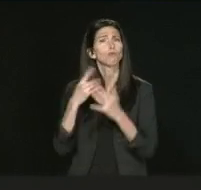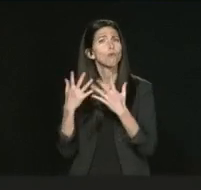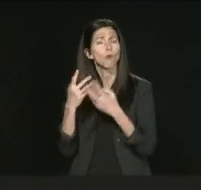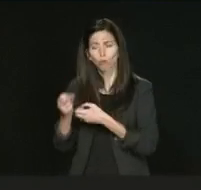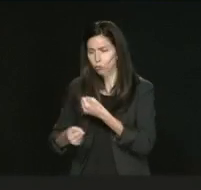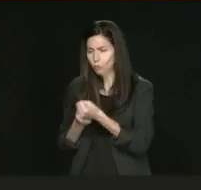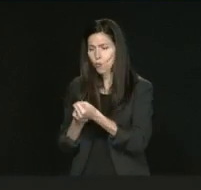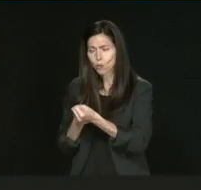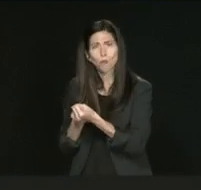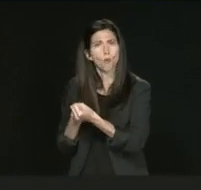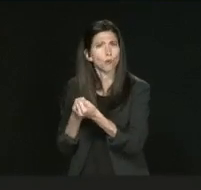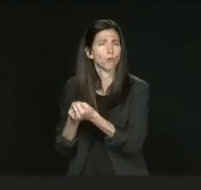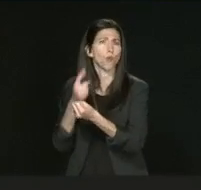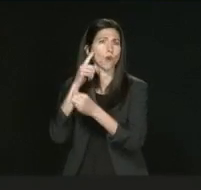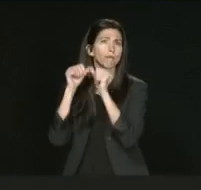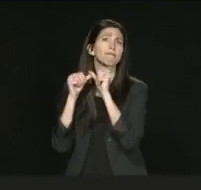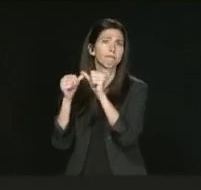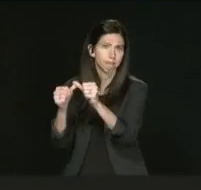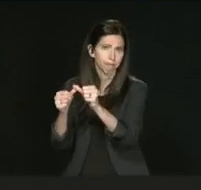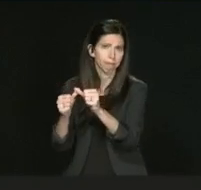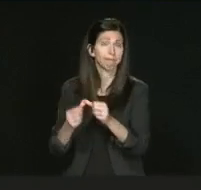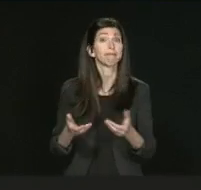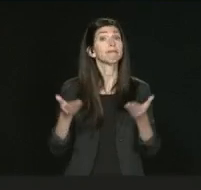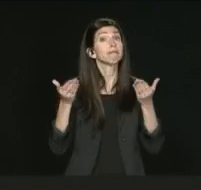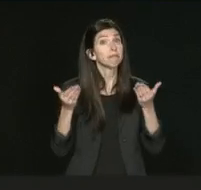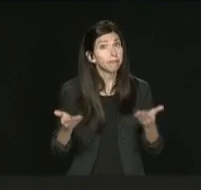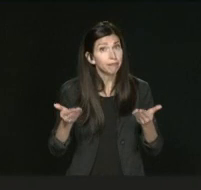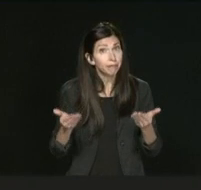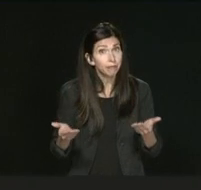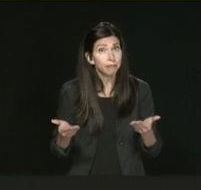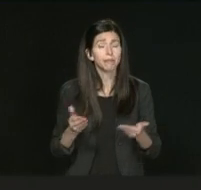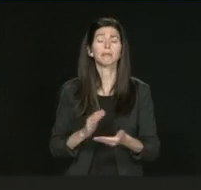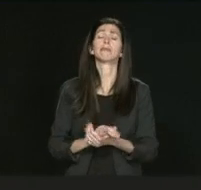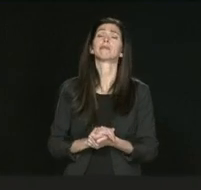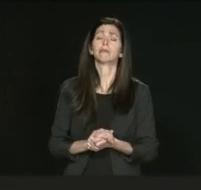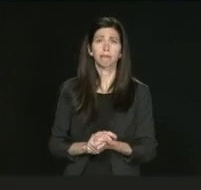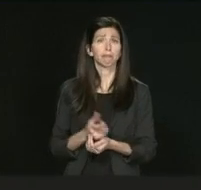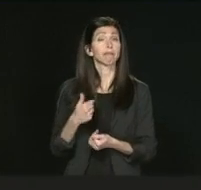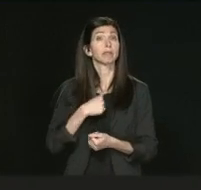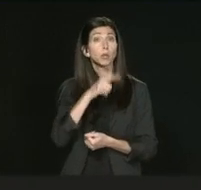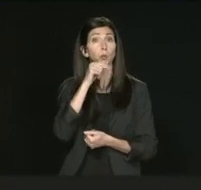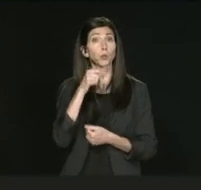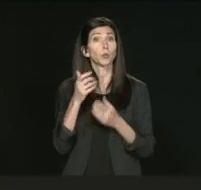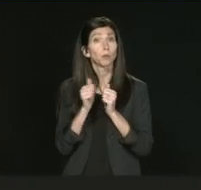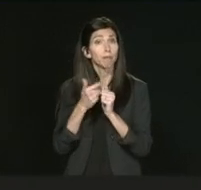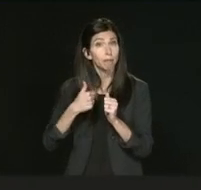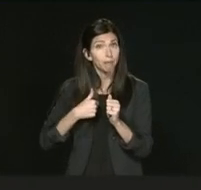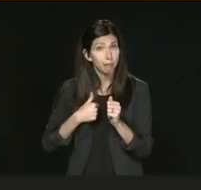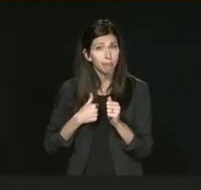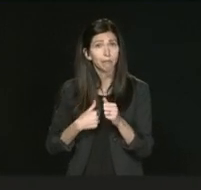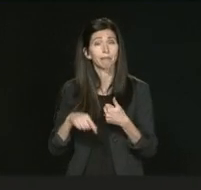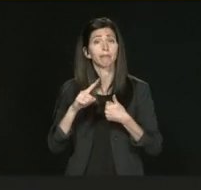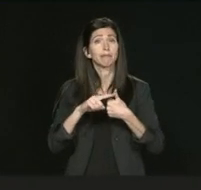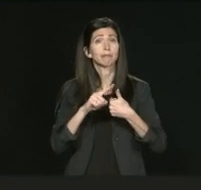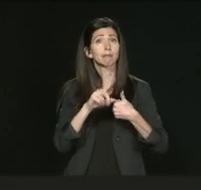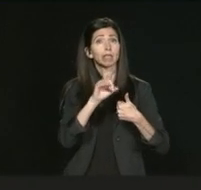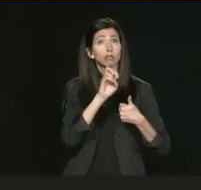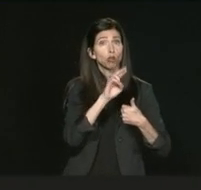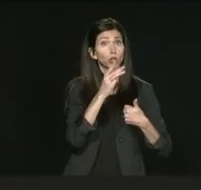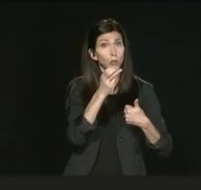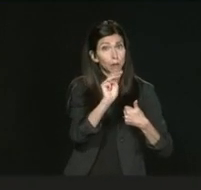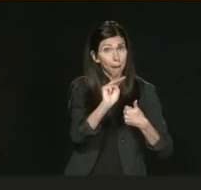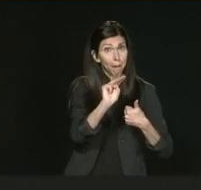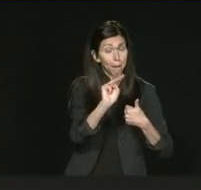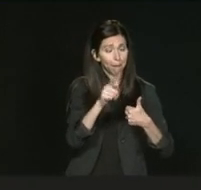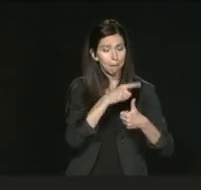Today, I am accompanied by Dr. Tam and Dr. Nu, who will begin by providing you with